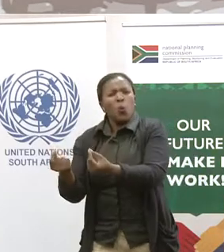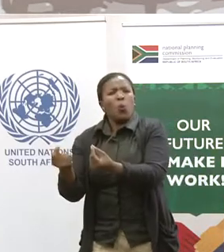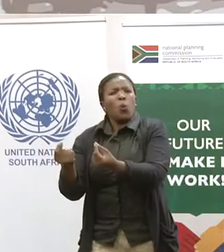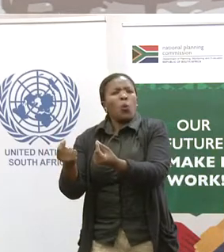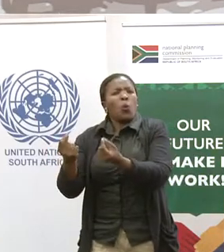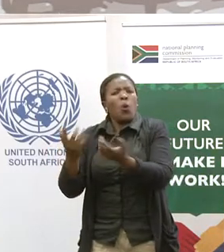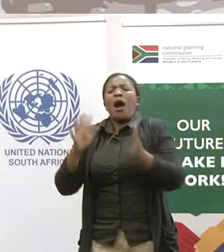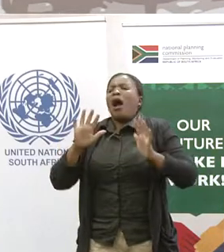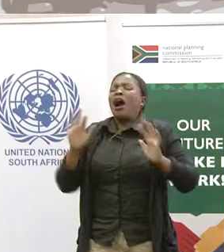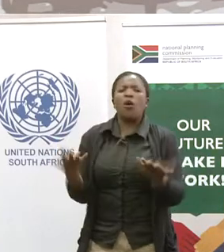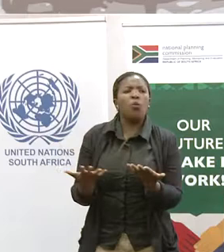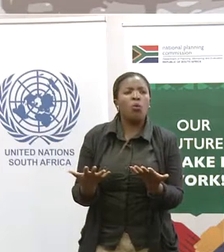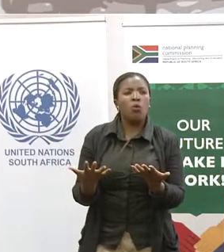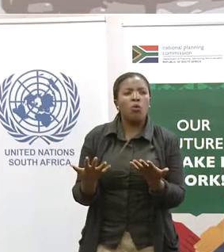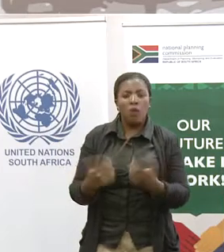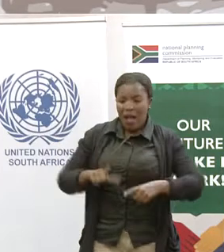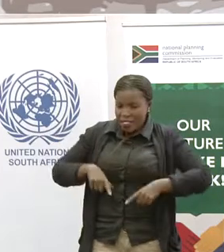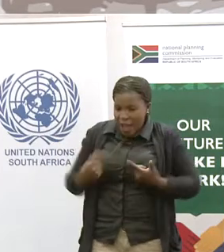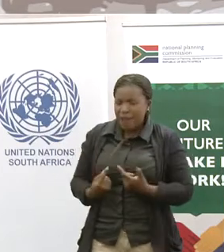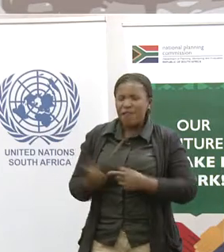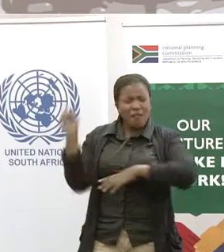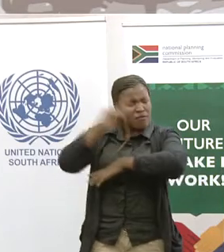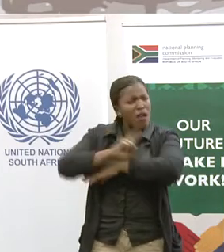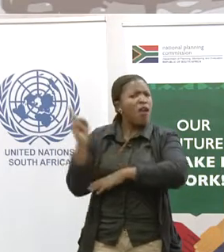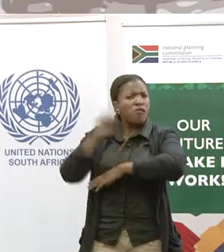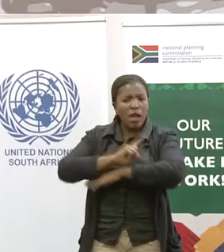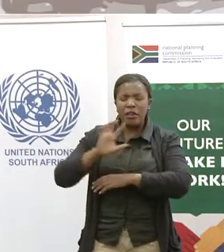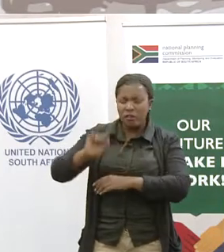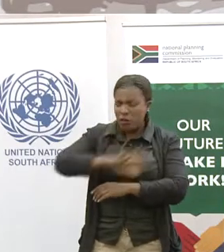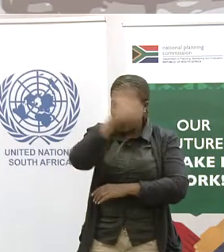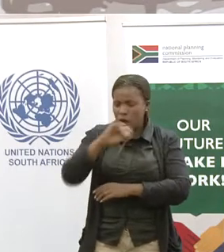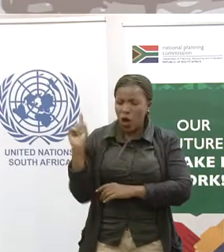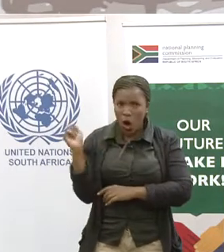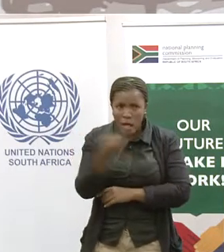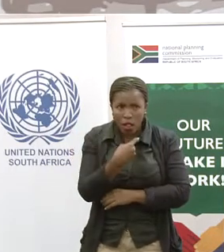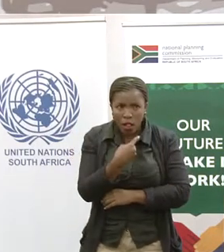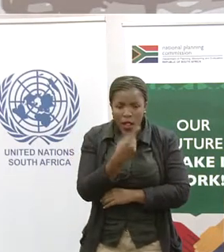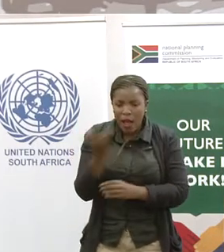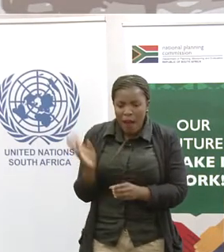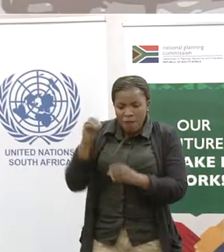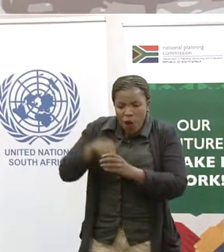it be translated into the daily lives of all South Africans?